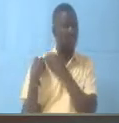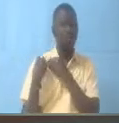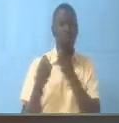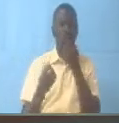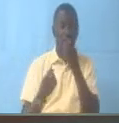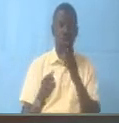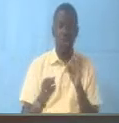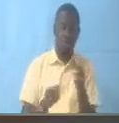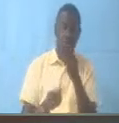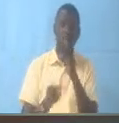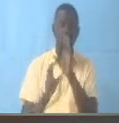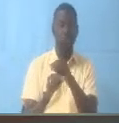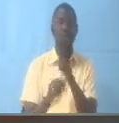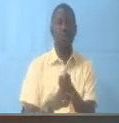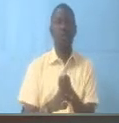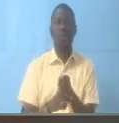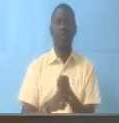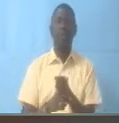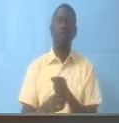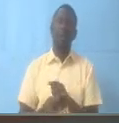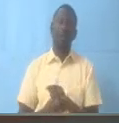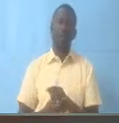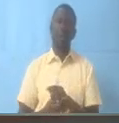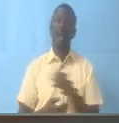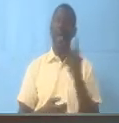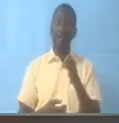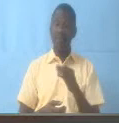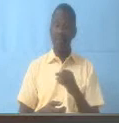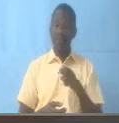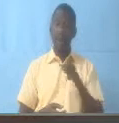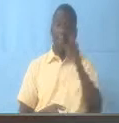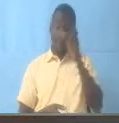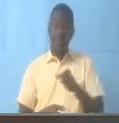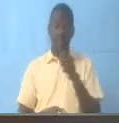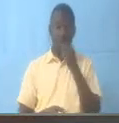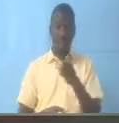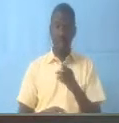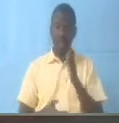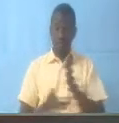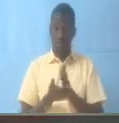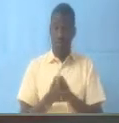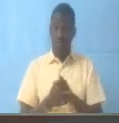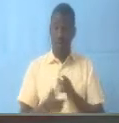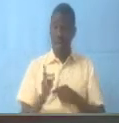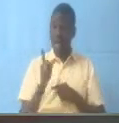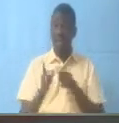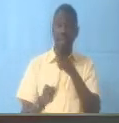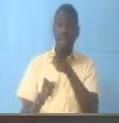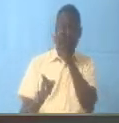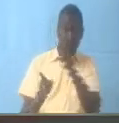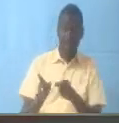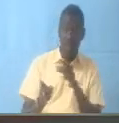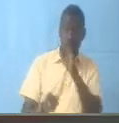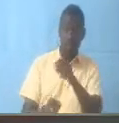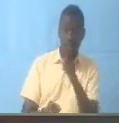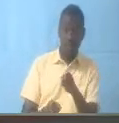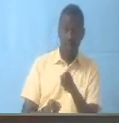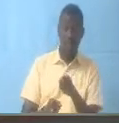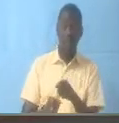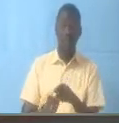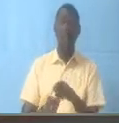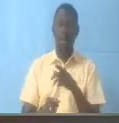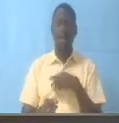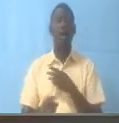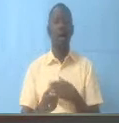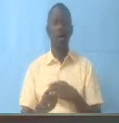Y said this, we were very, very apprehensive of any political motive or other motive,